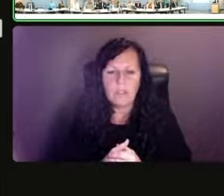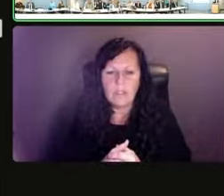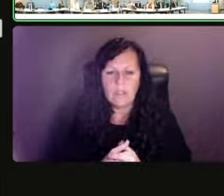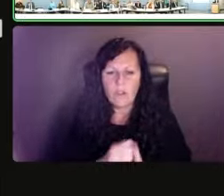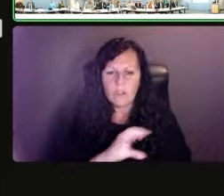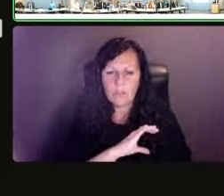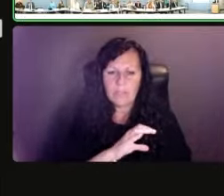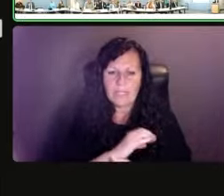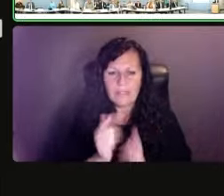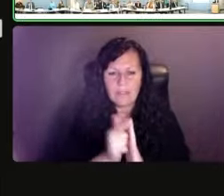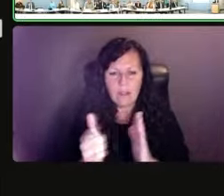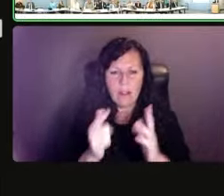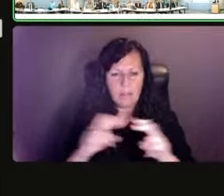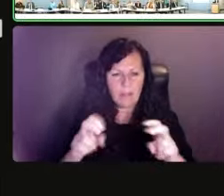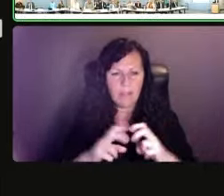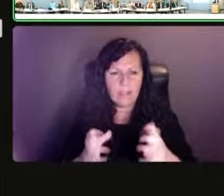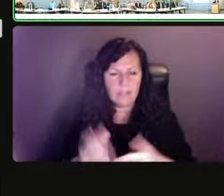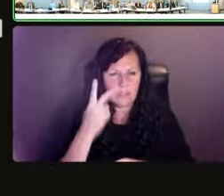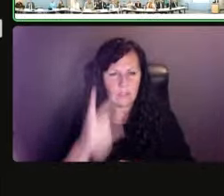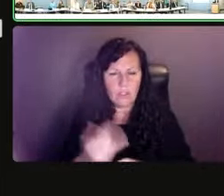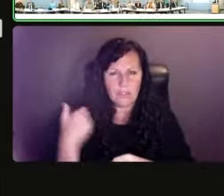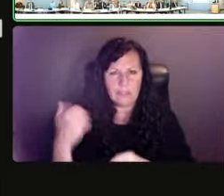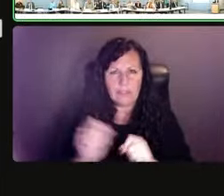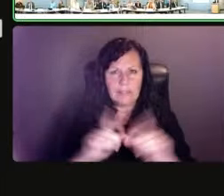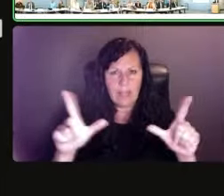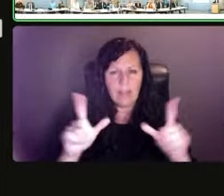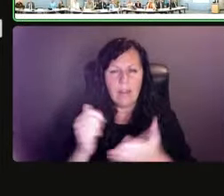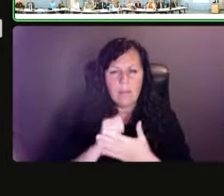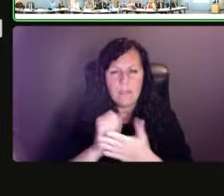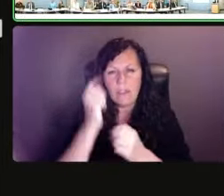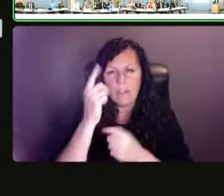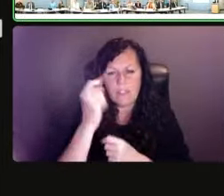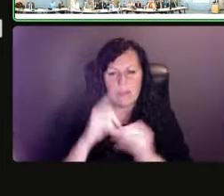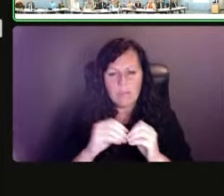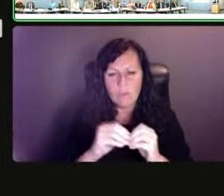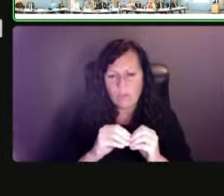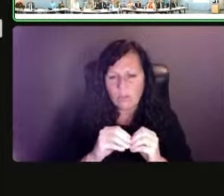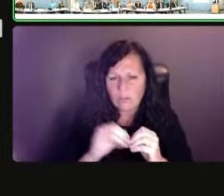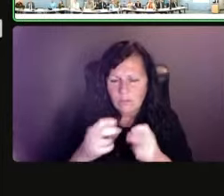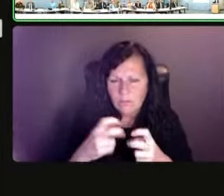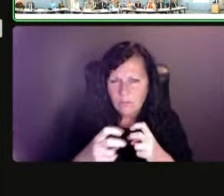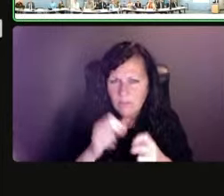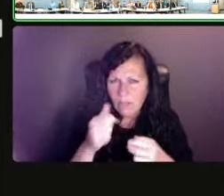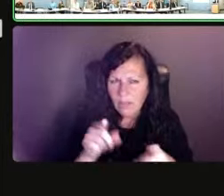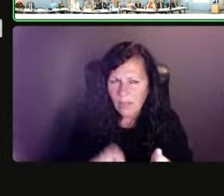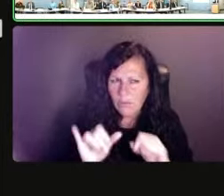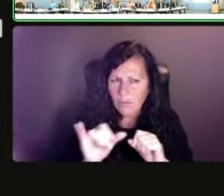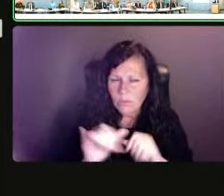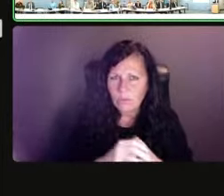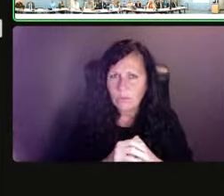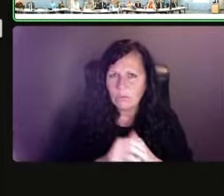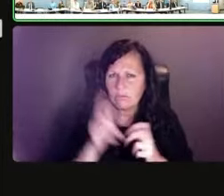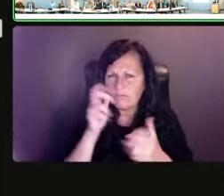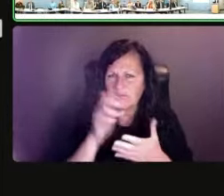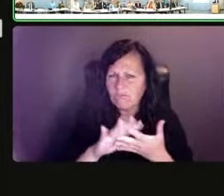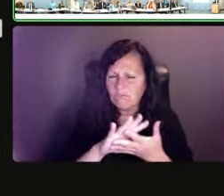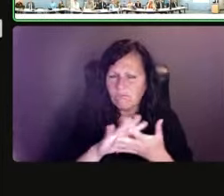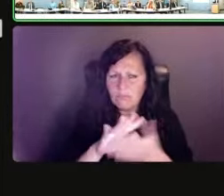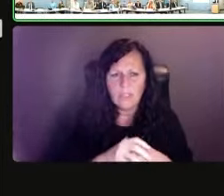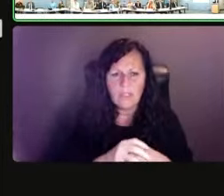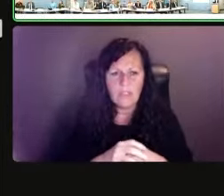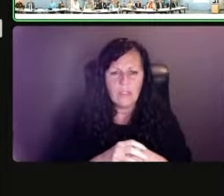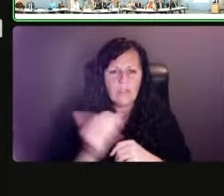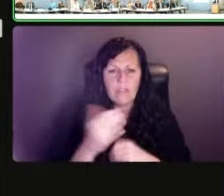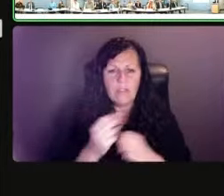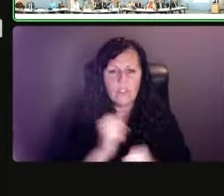previous slide was to help us understand this problem even more. That's not going to happen also. But we have a 15-year crime summary that's on our